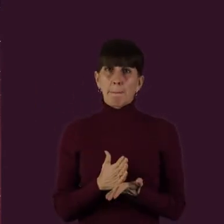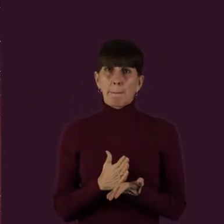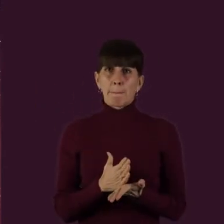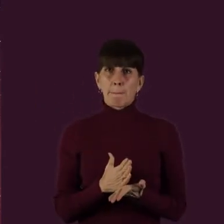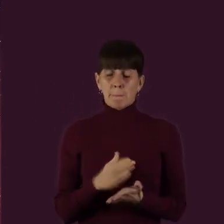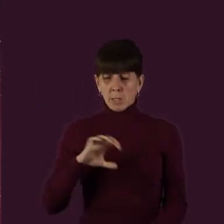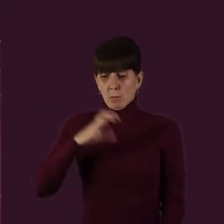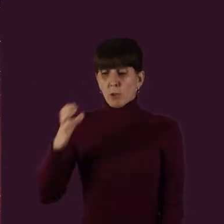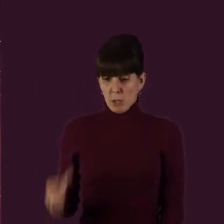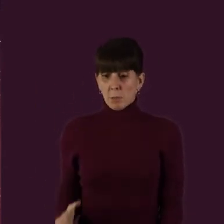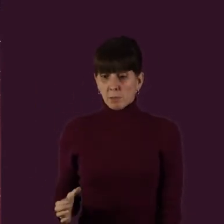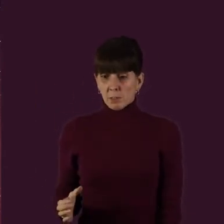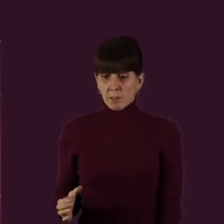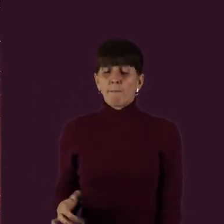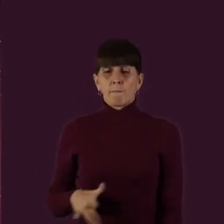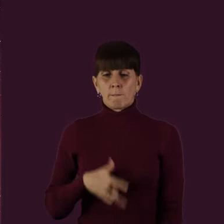the shepherds will have felt.